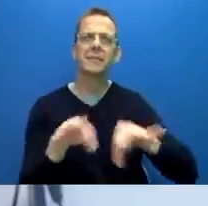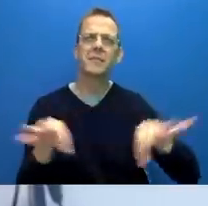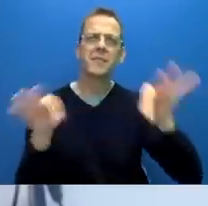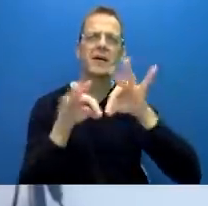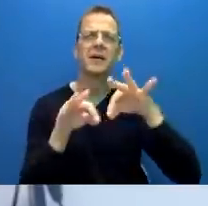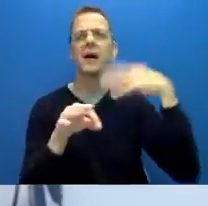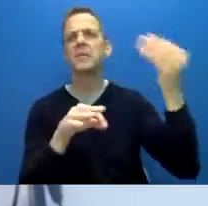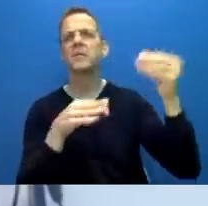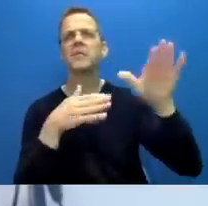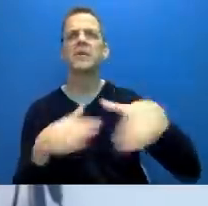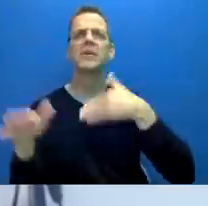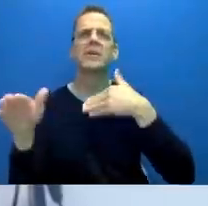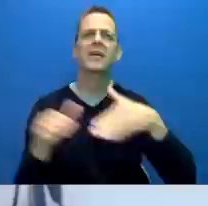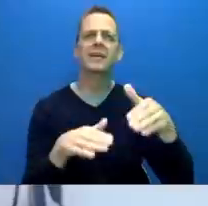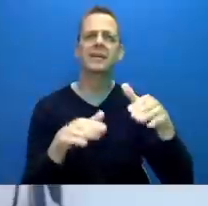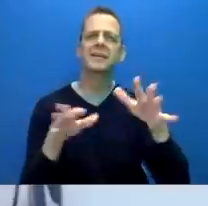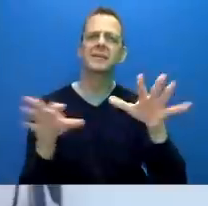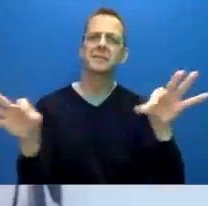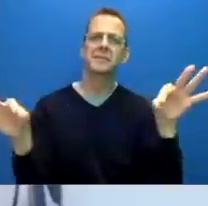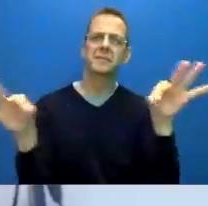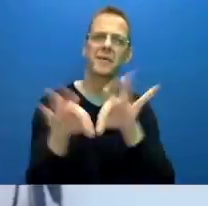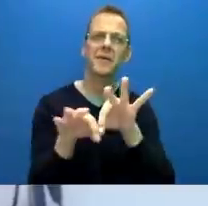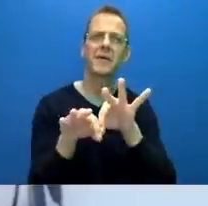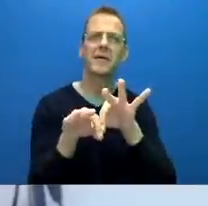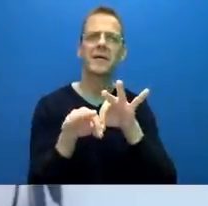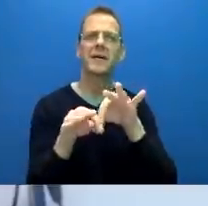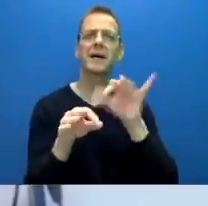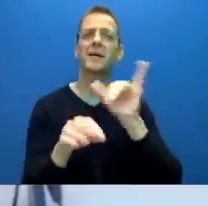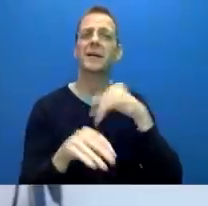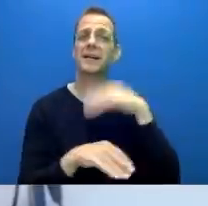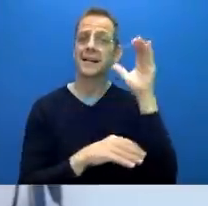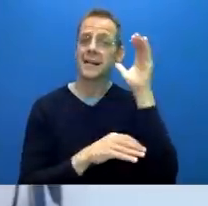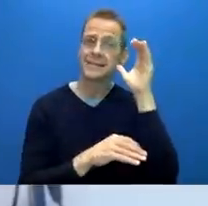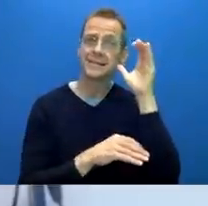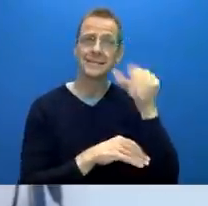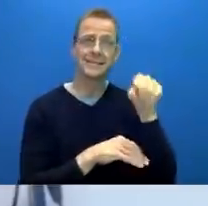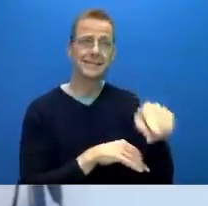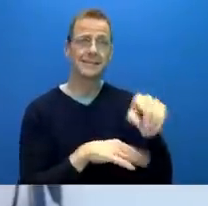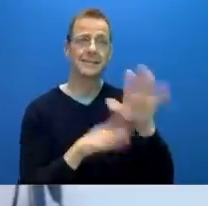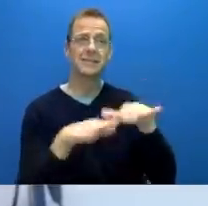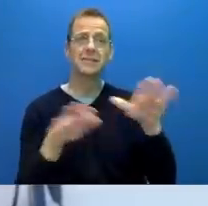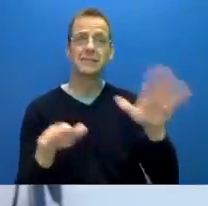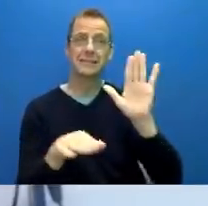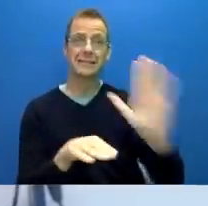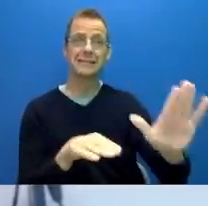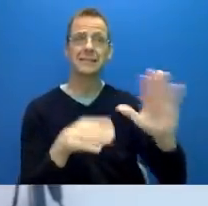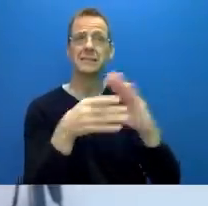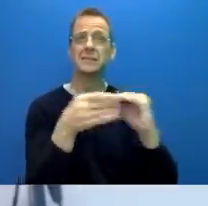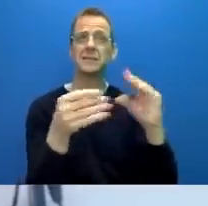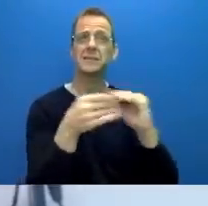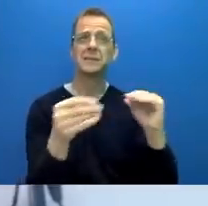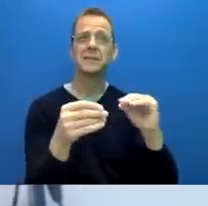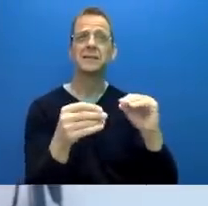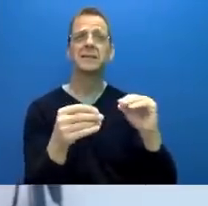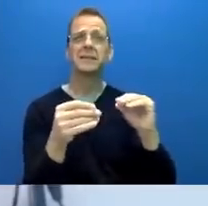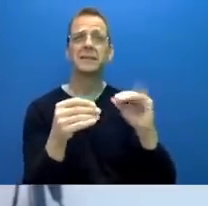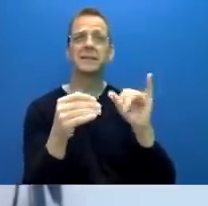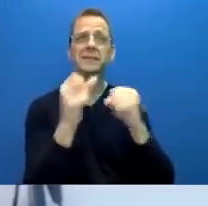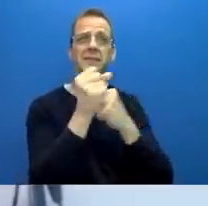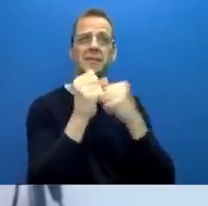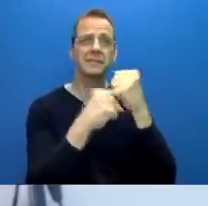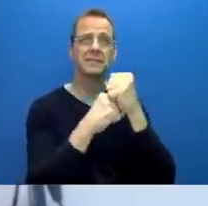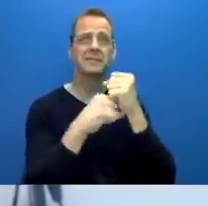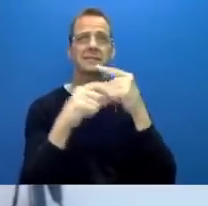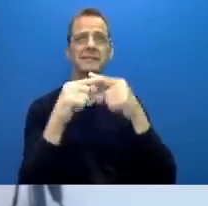Listening to them, I've already kind of talked about that. Structure, consistent schedules, all of those things, getting outside, having novelty in your